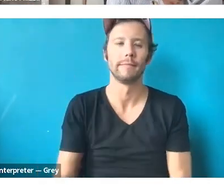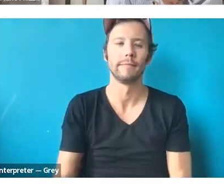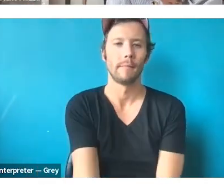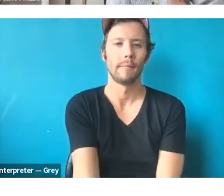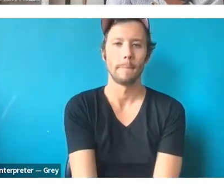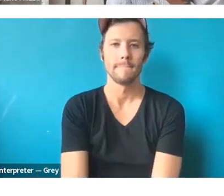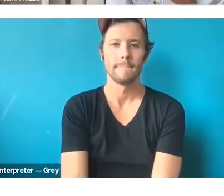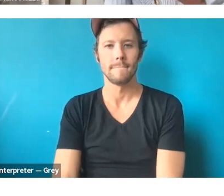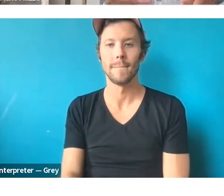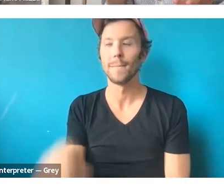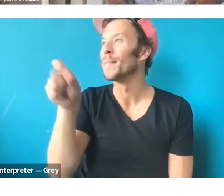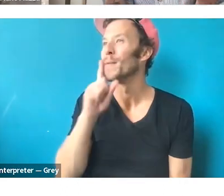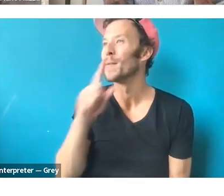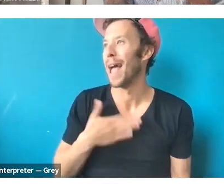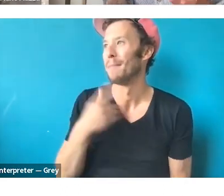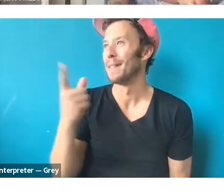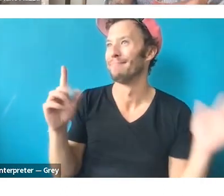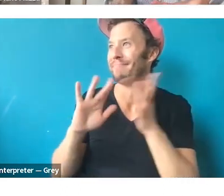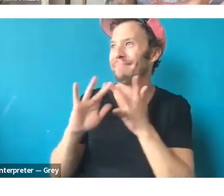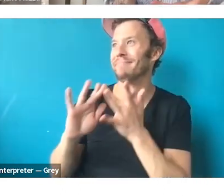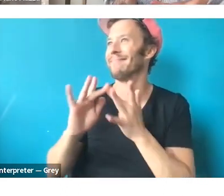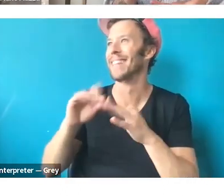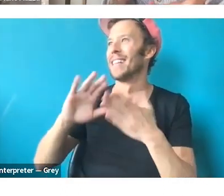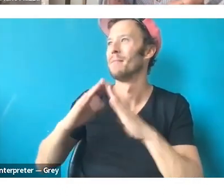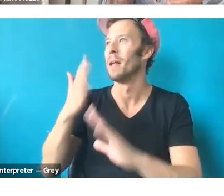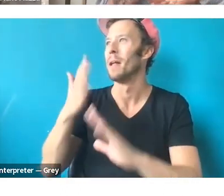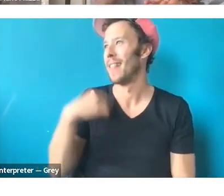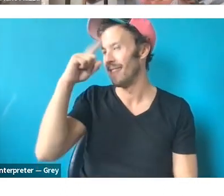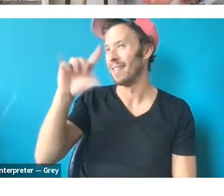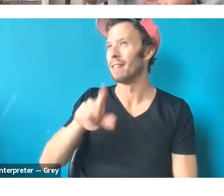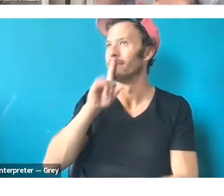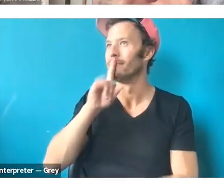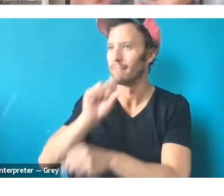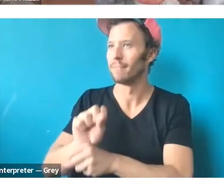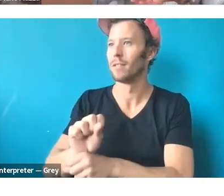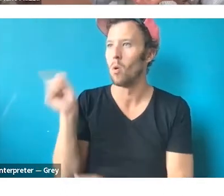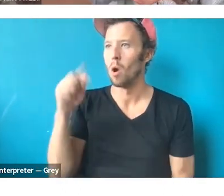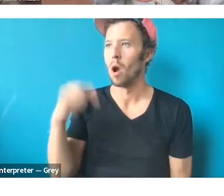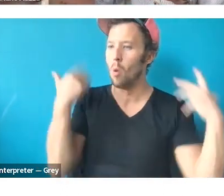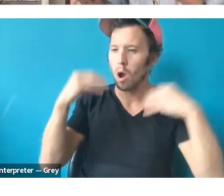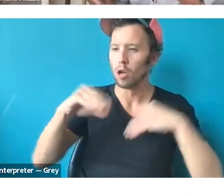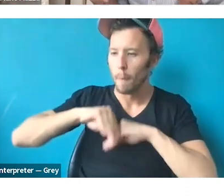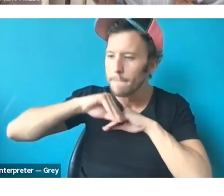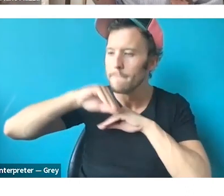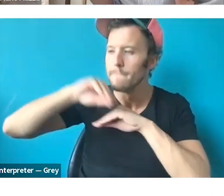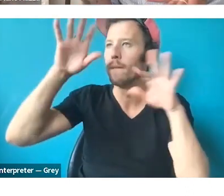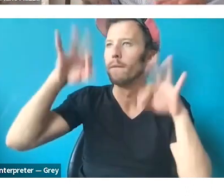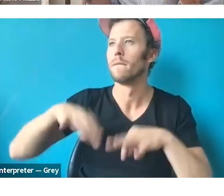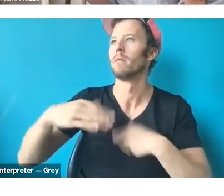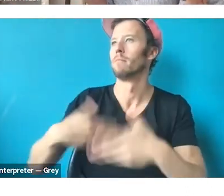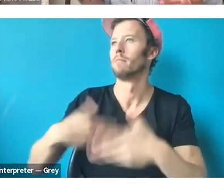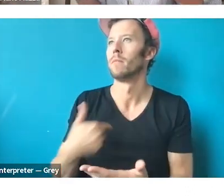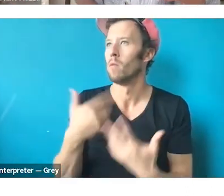I'm so happy that you're so connected, because I think is actually where I want to move the natural diet practice. I think that like